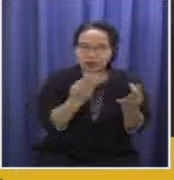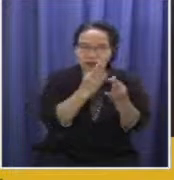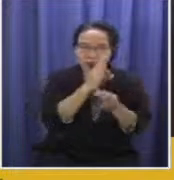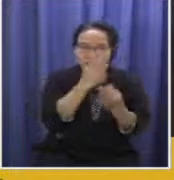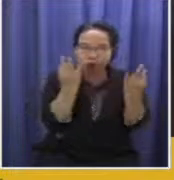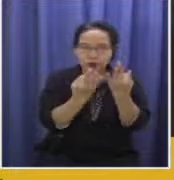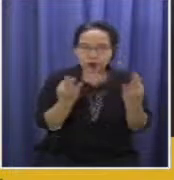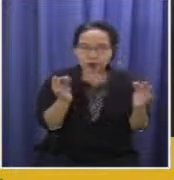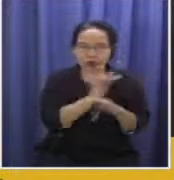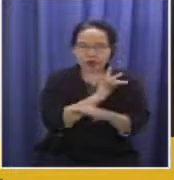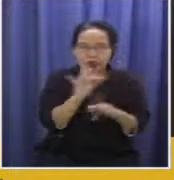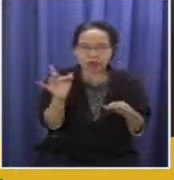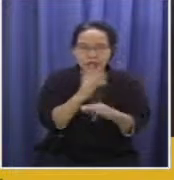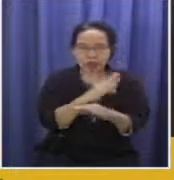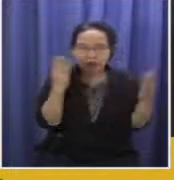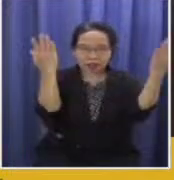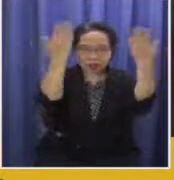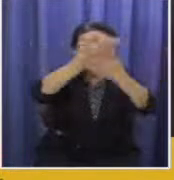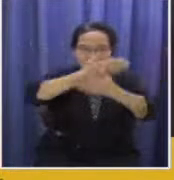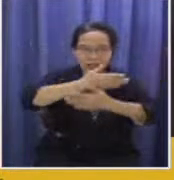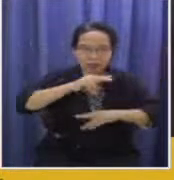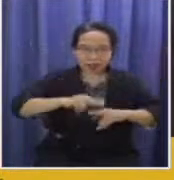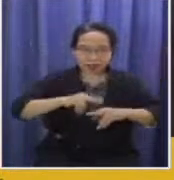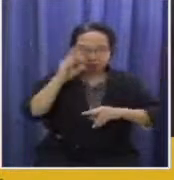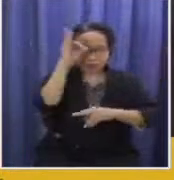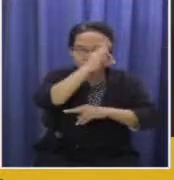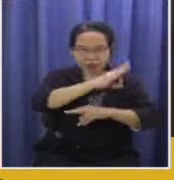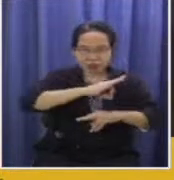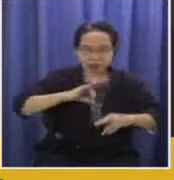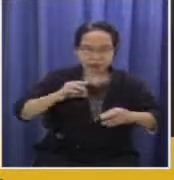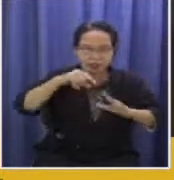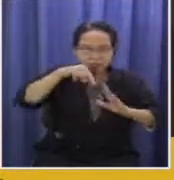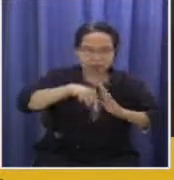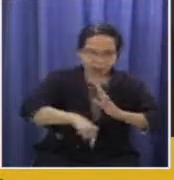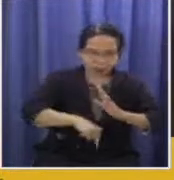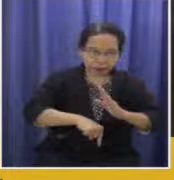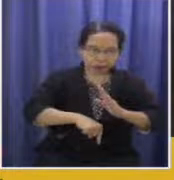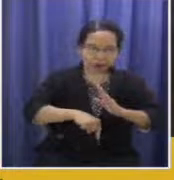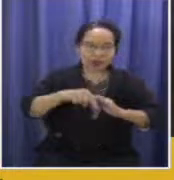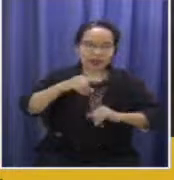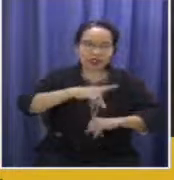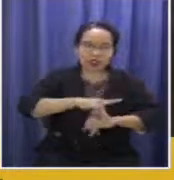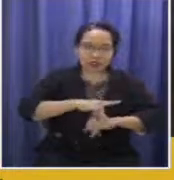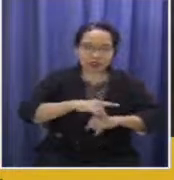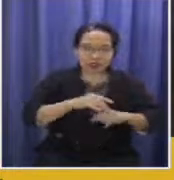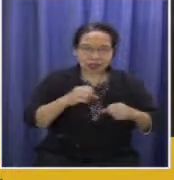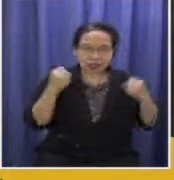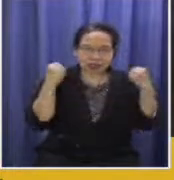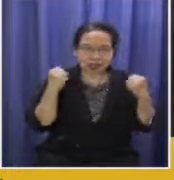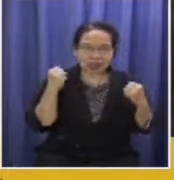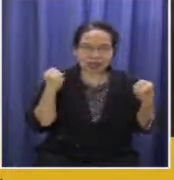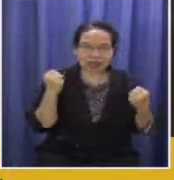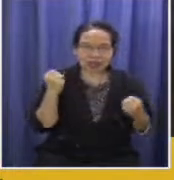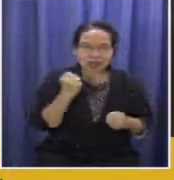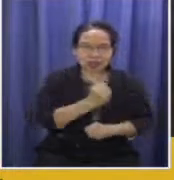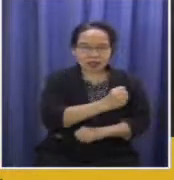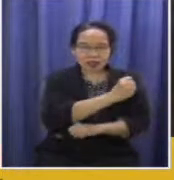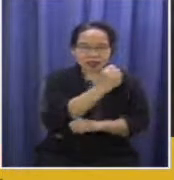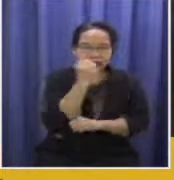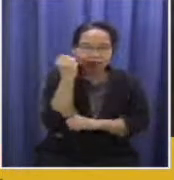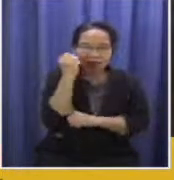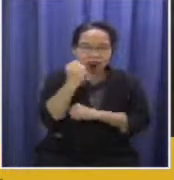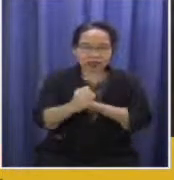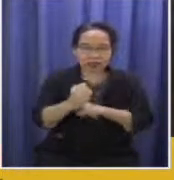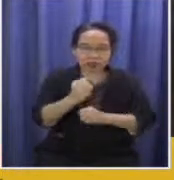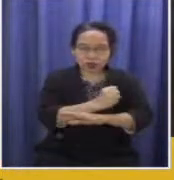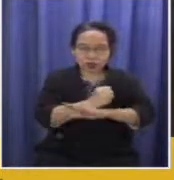and void, and darkness was upon the face of the deep. The Earth has its face, the